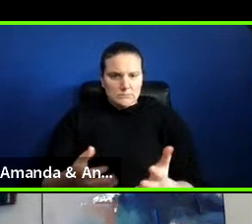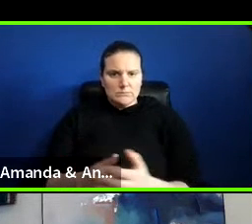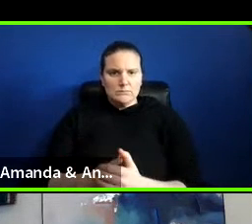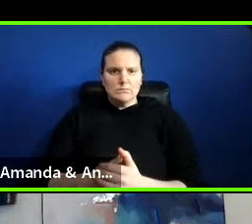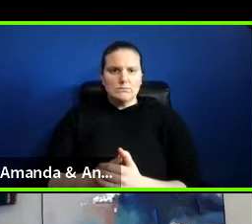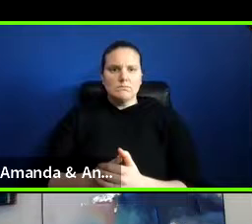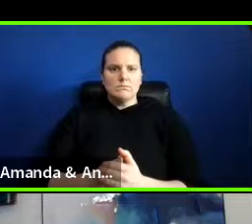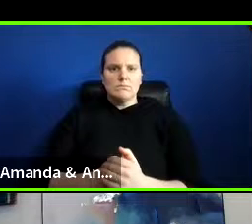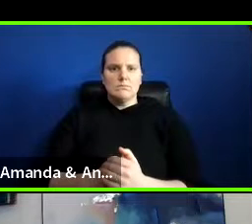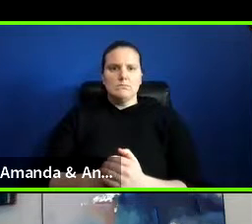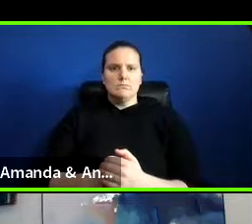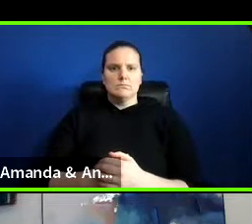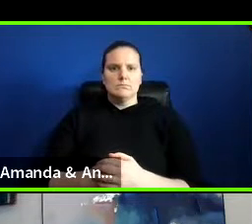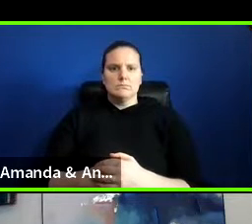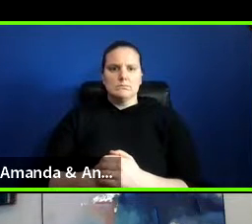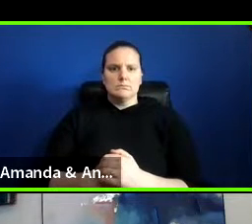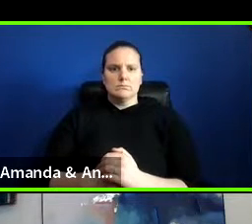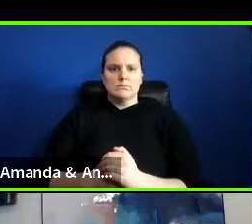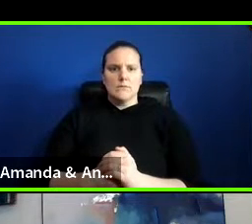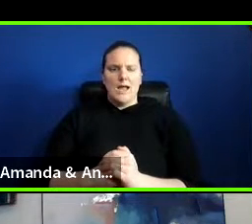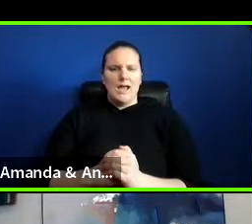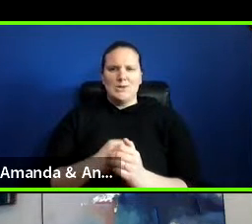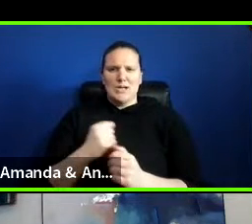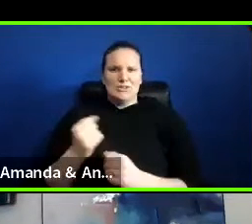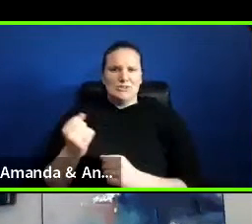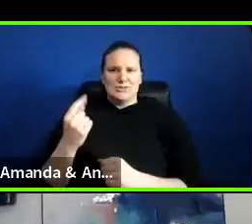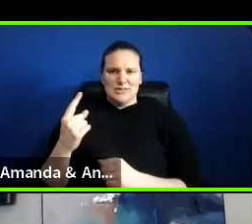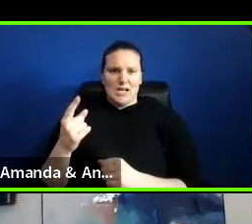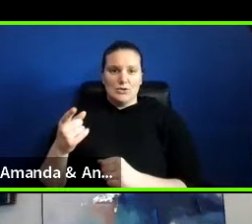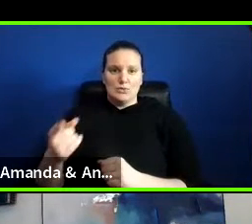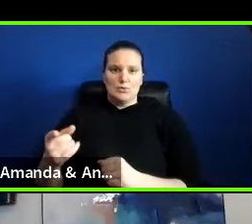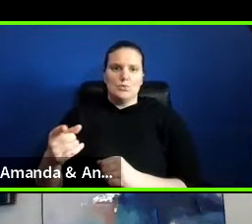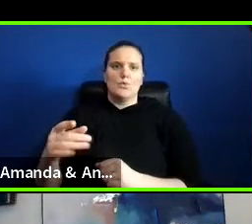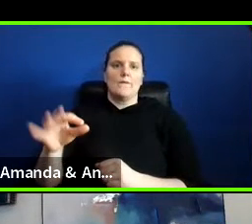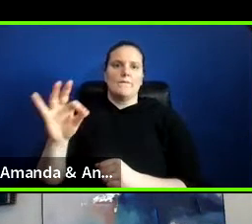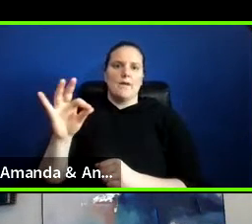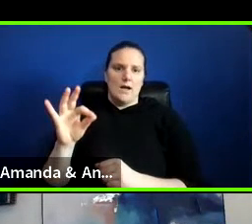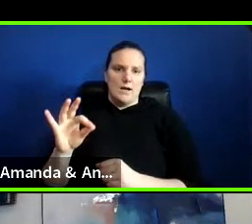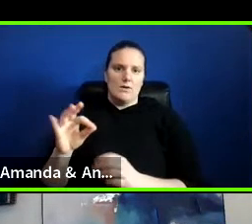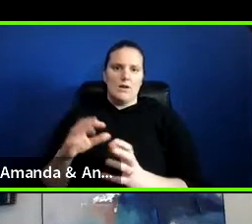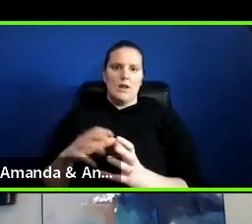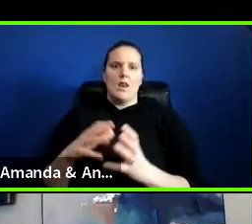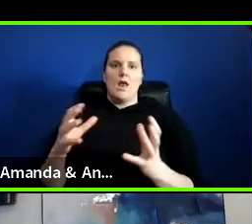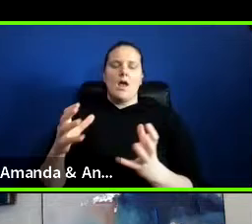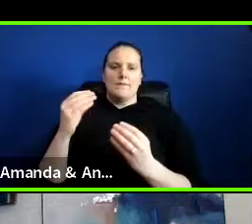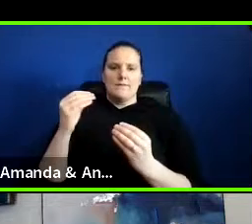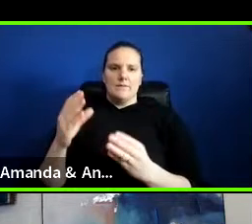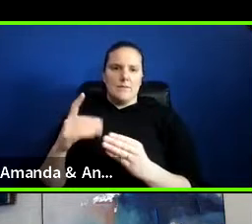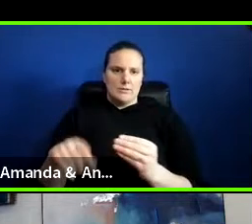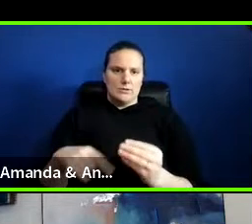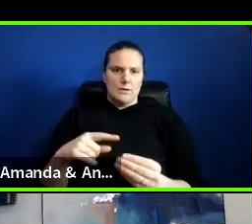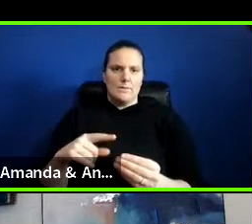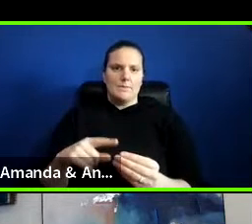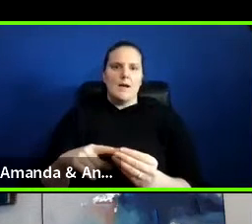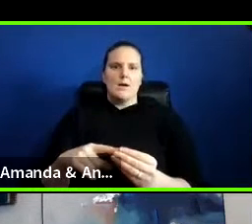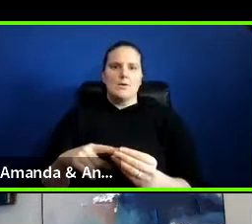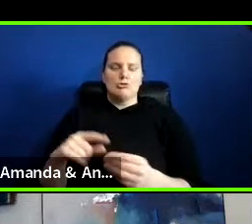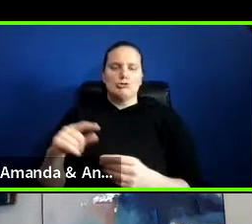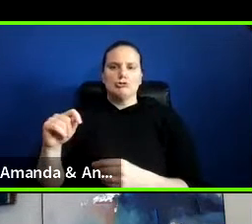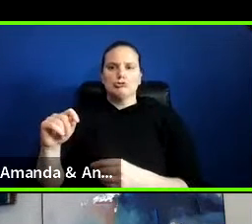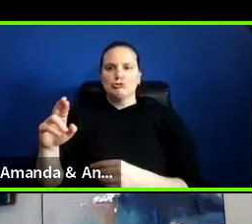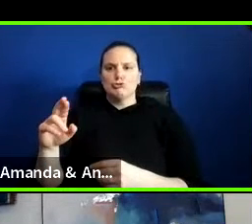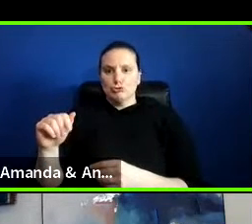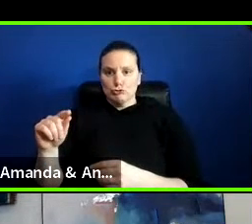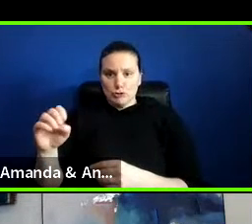Because what I'm not understanding is you found a lot of information about the trades and